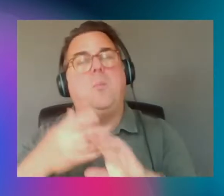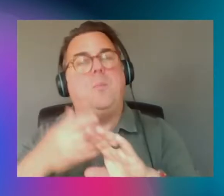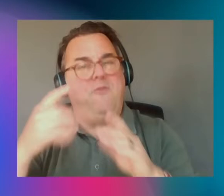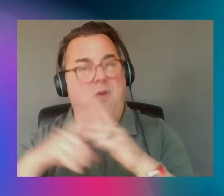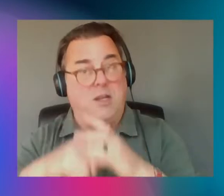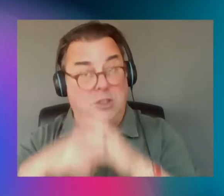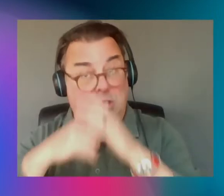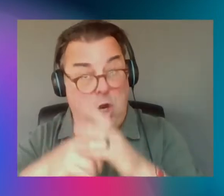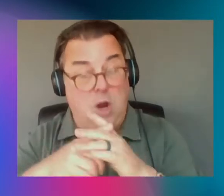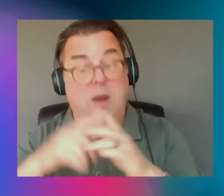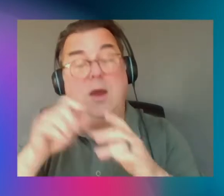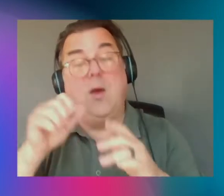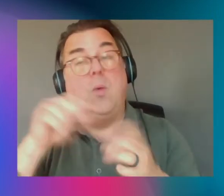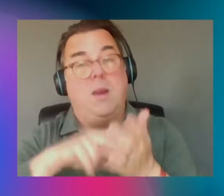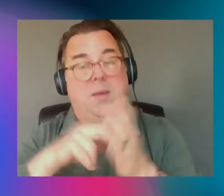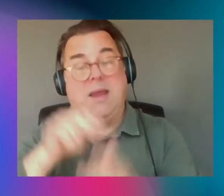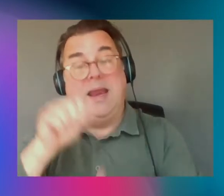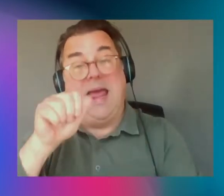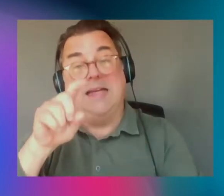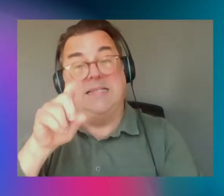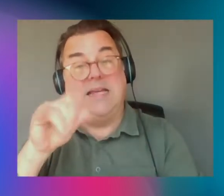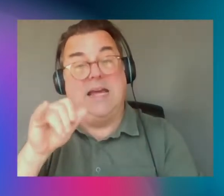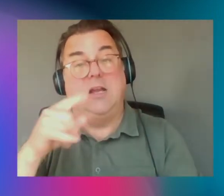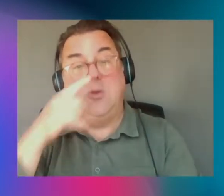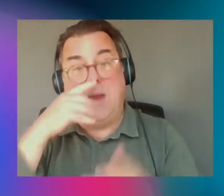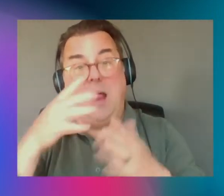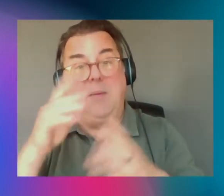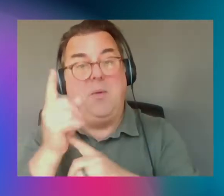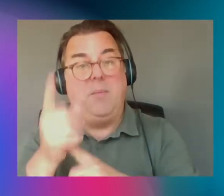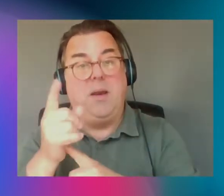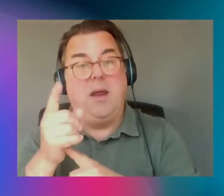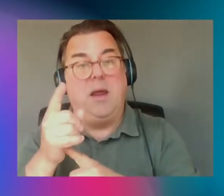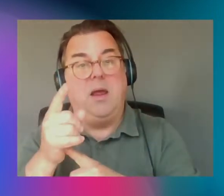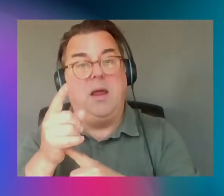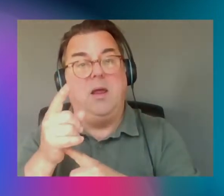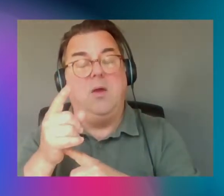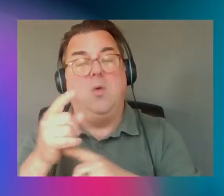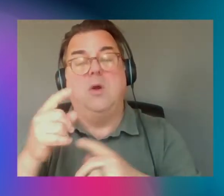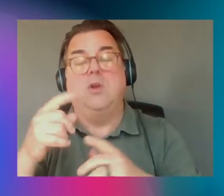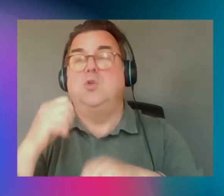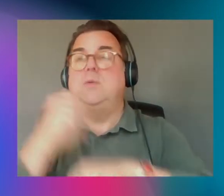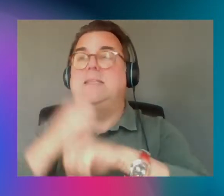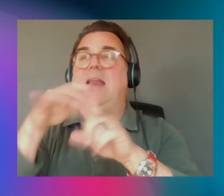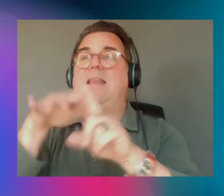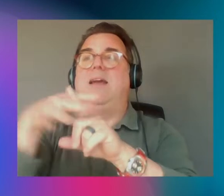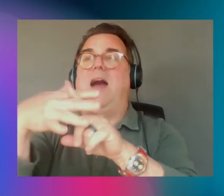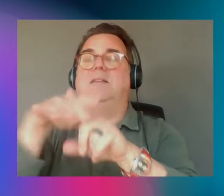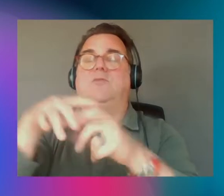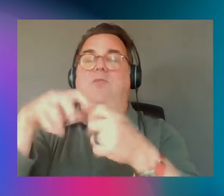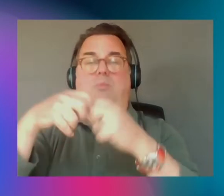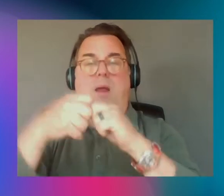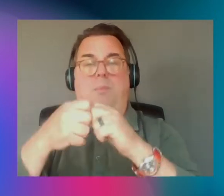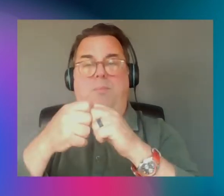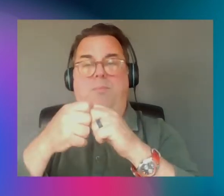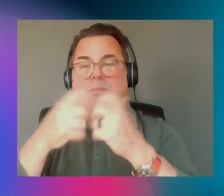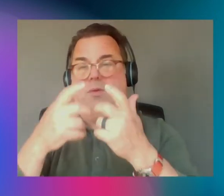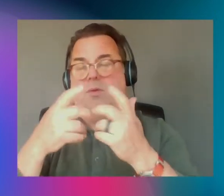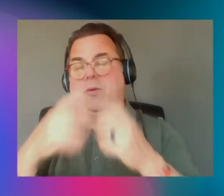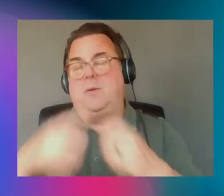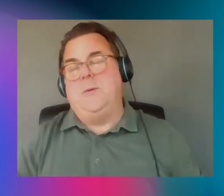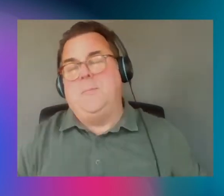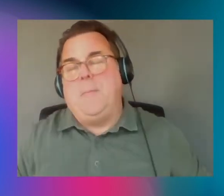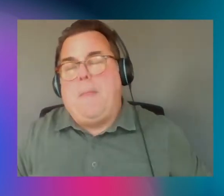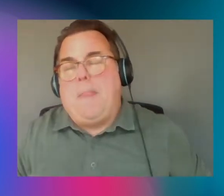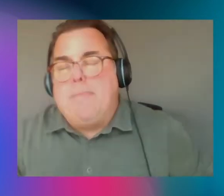what ASDI is, if you allow me, I would like to set a little bit the context for the problem that we're trying to solve. So I think